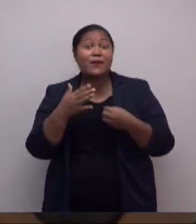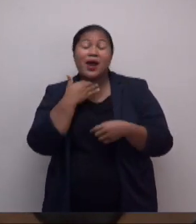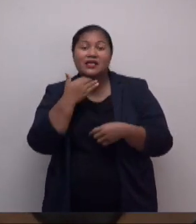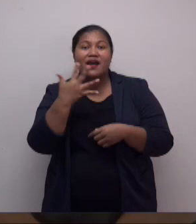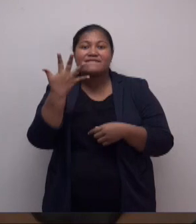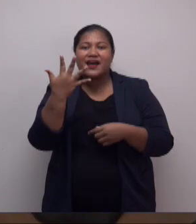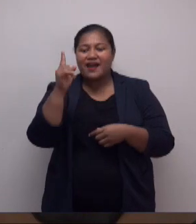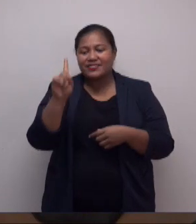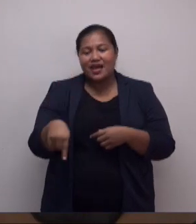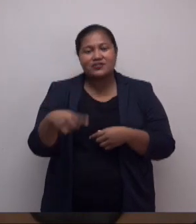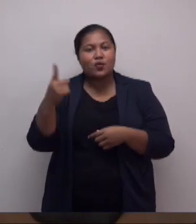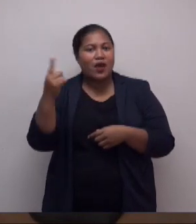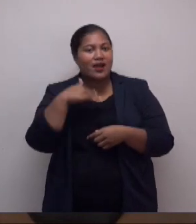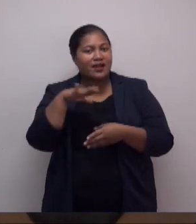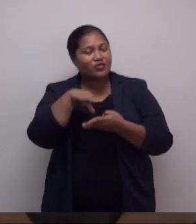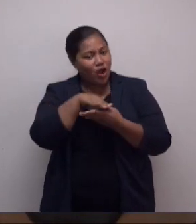$5,100.